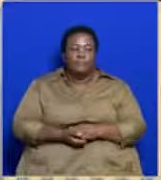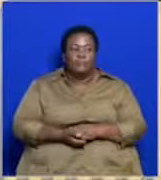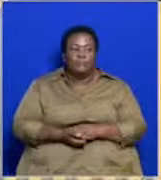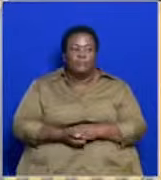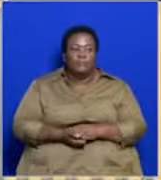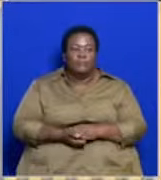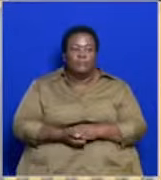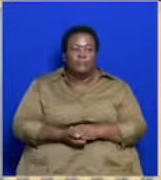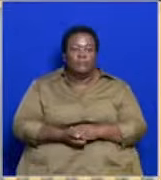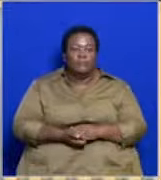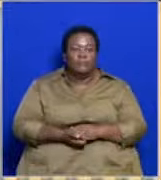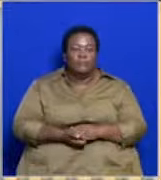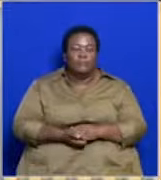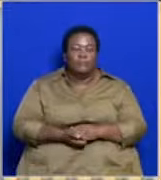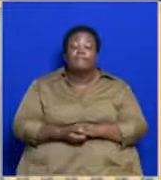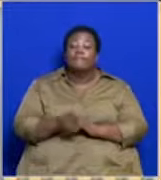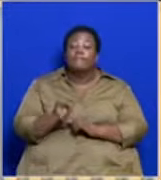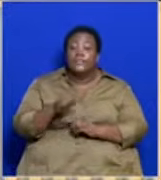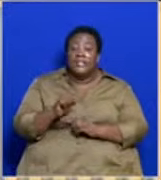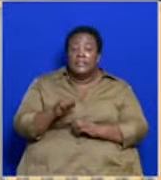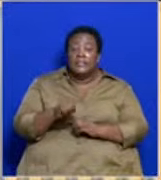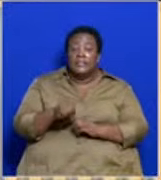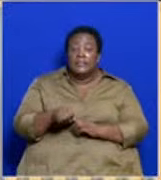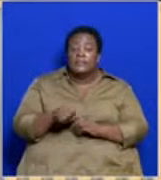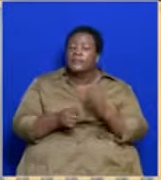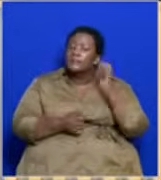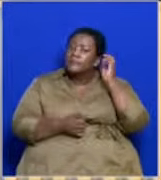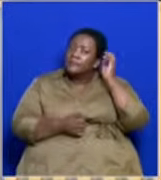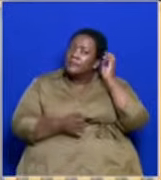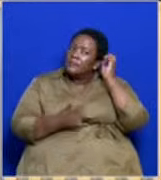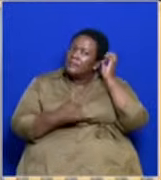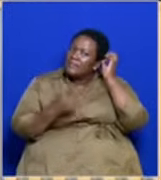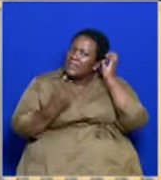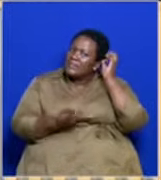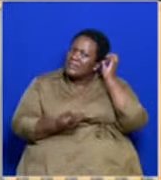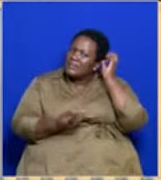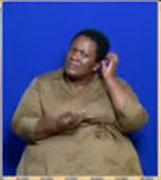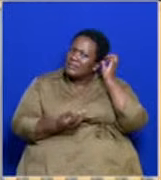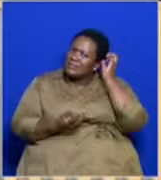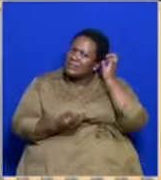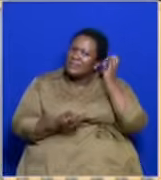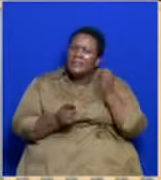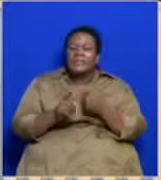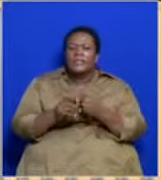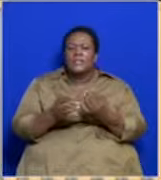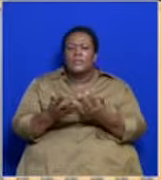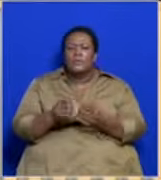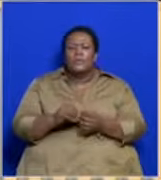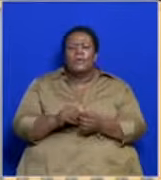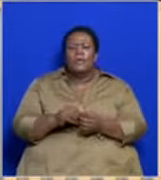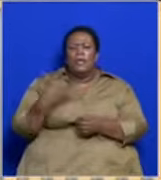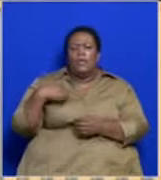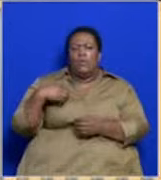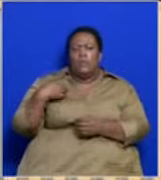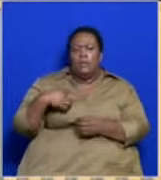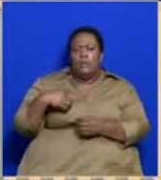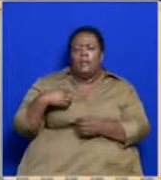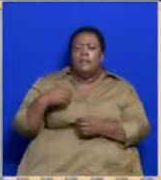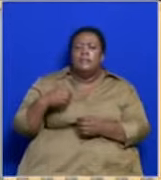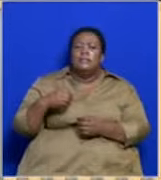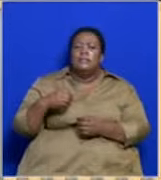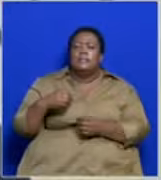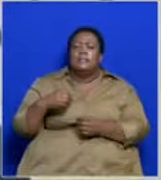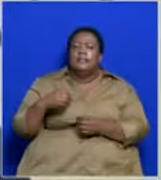Yes. And I see that that's on Ikuruleni Metropolitan Police Integrity and